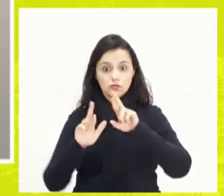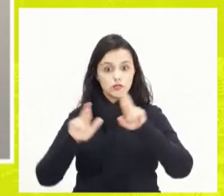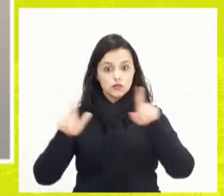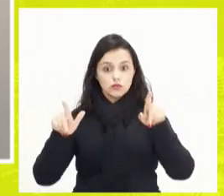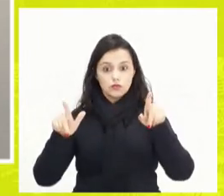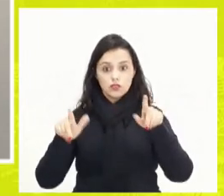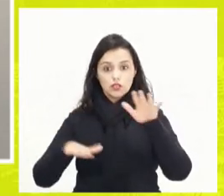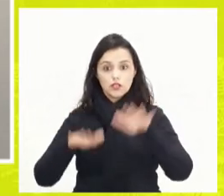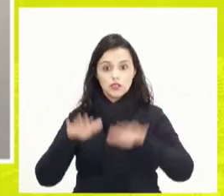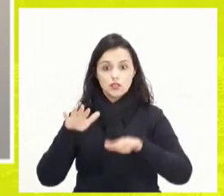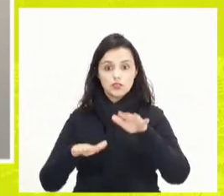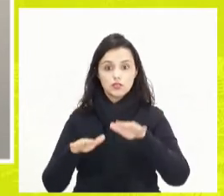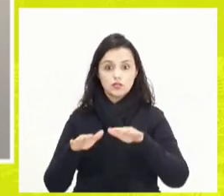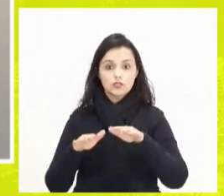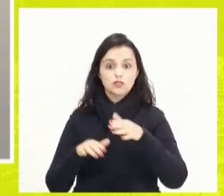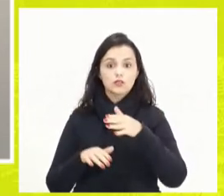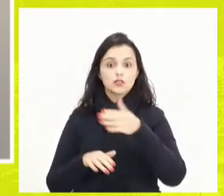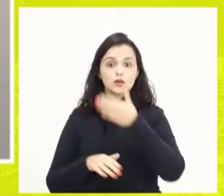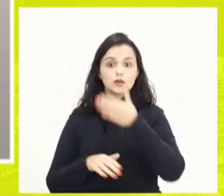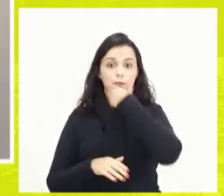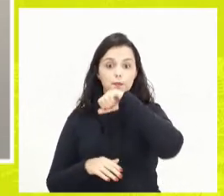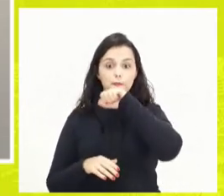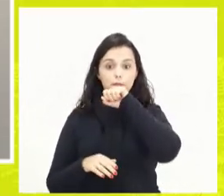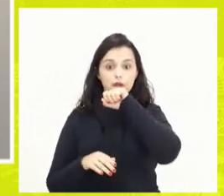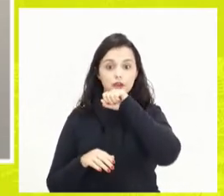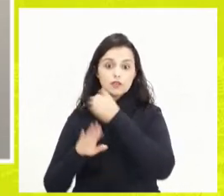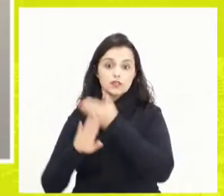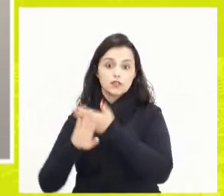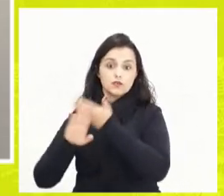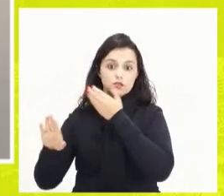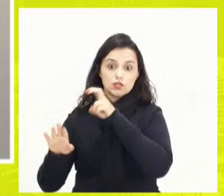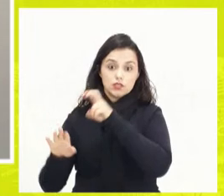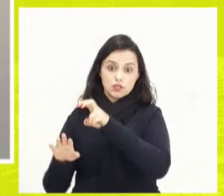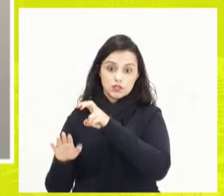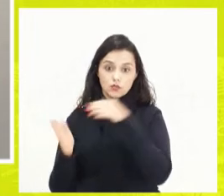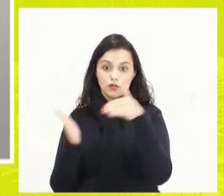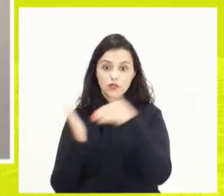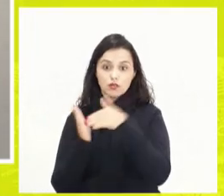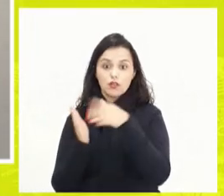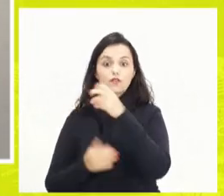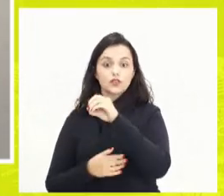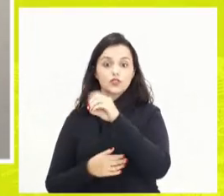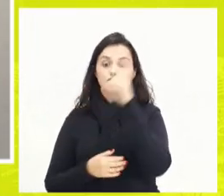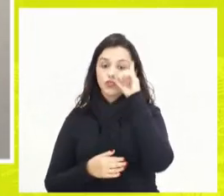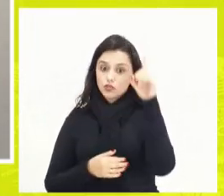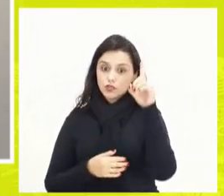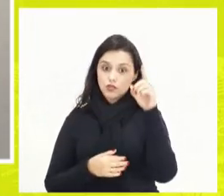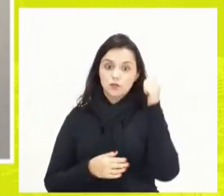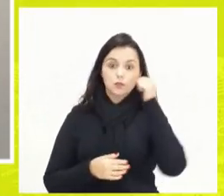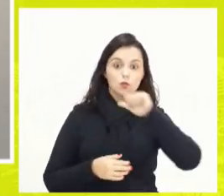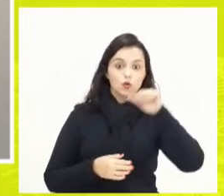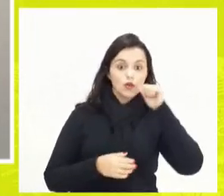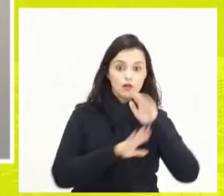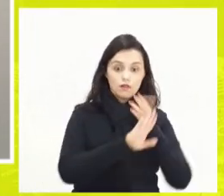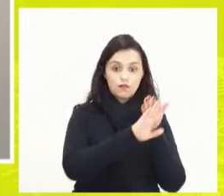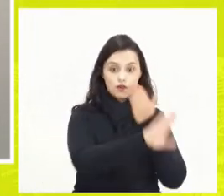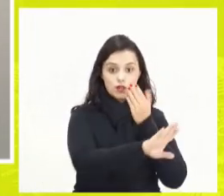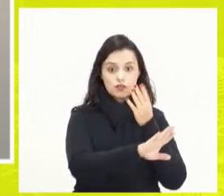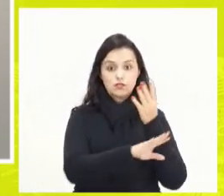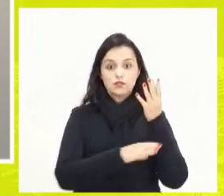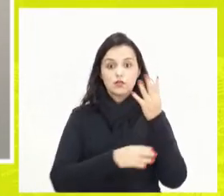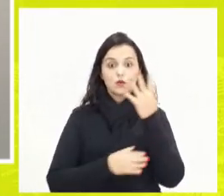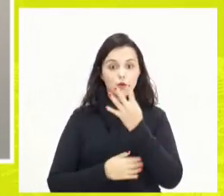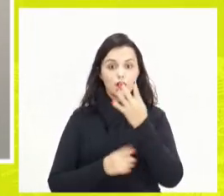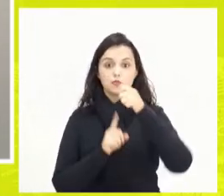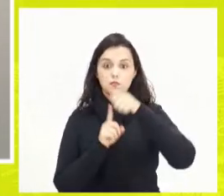beyond from now a few days to a few more days on uh these work leaves from four to